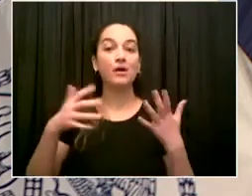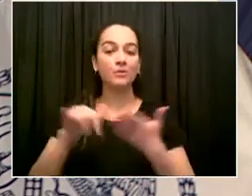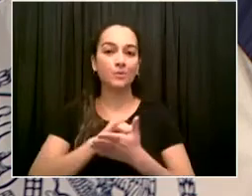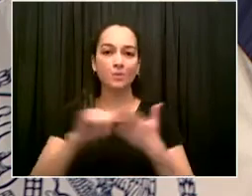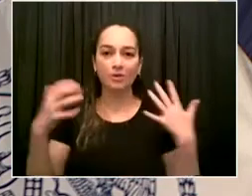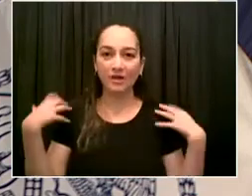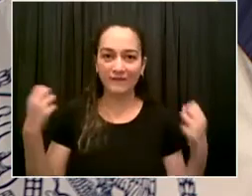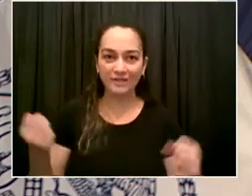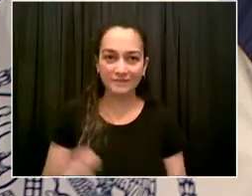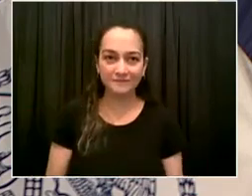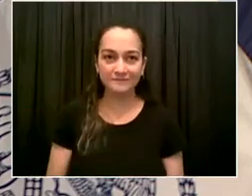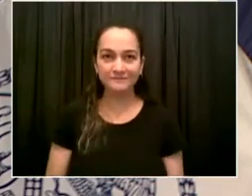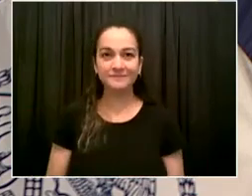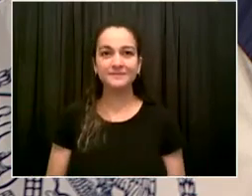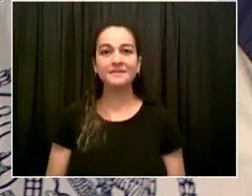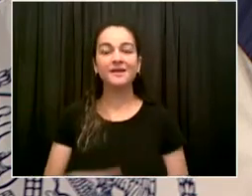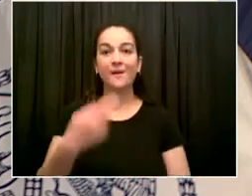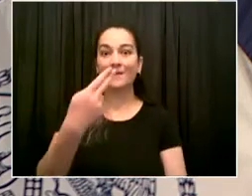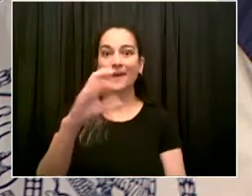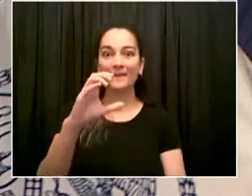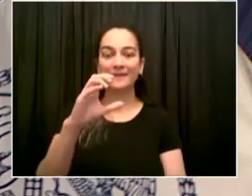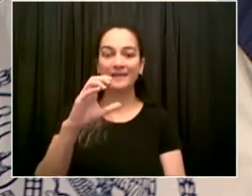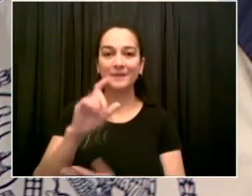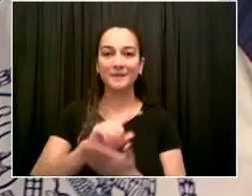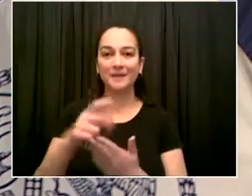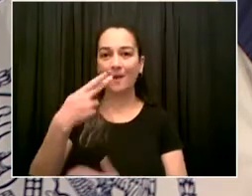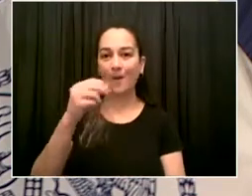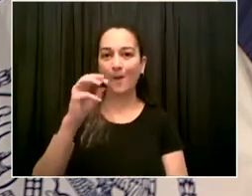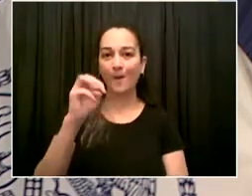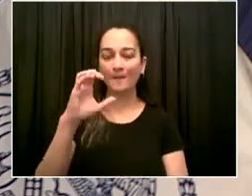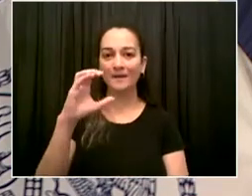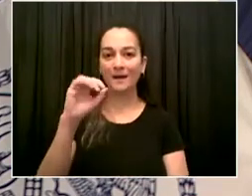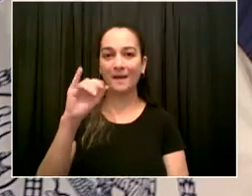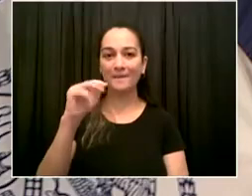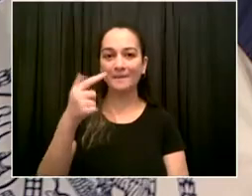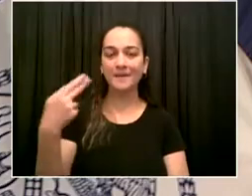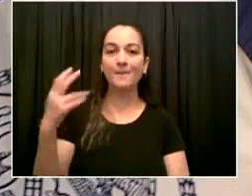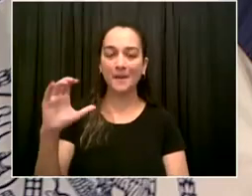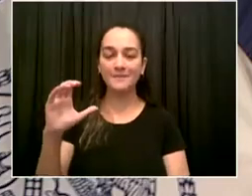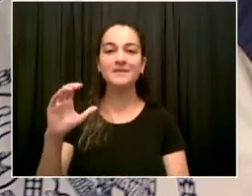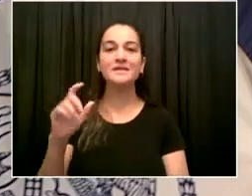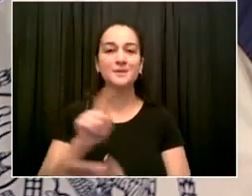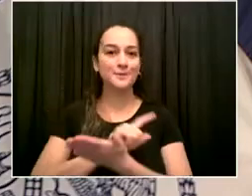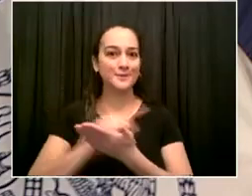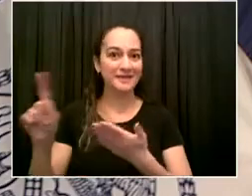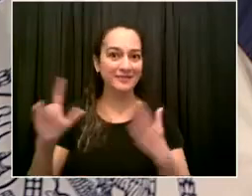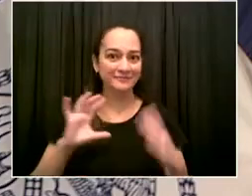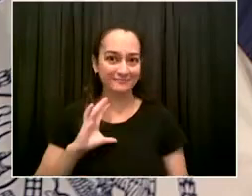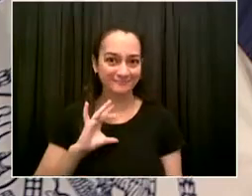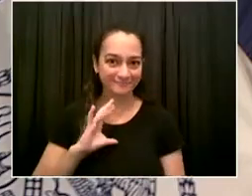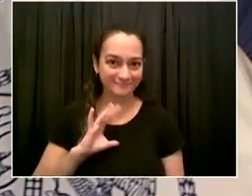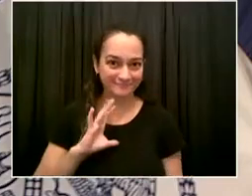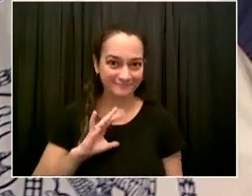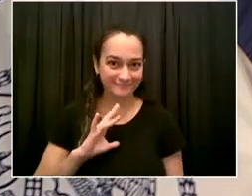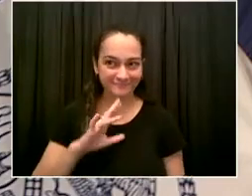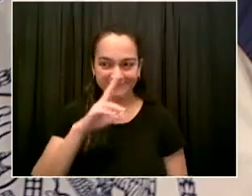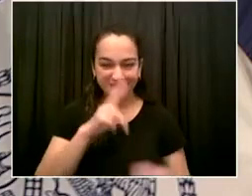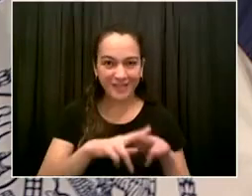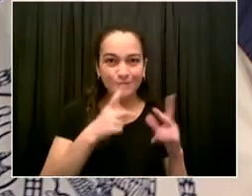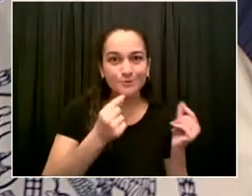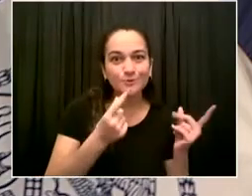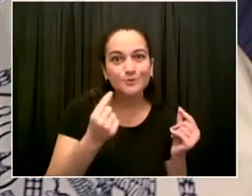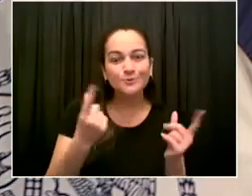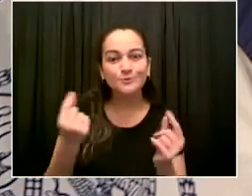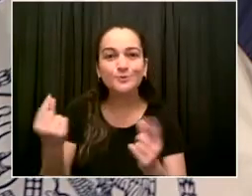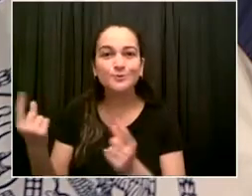Absolutely stunning events all over the city, and people are feeling the energy. Last night, an amazing, literally legendary night